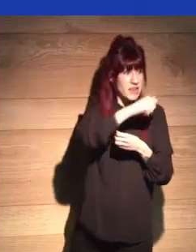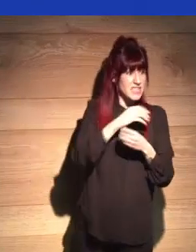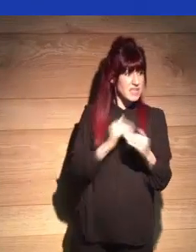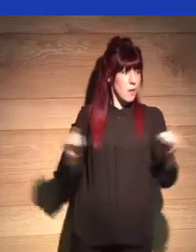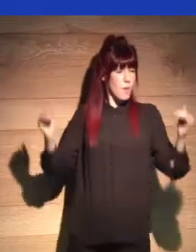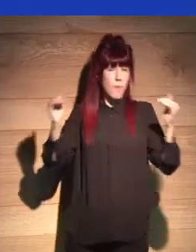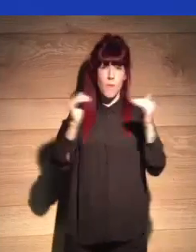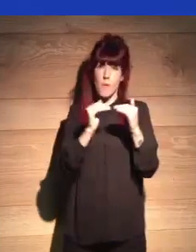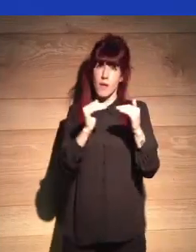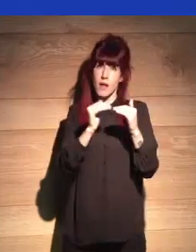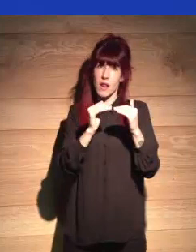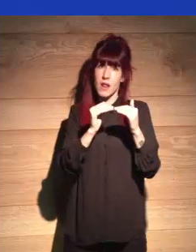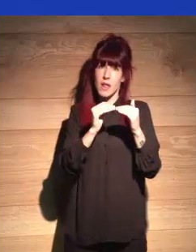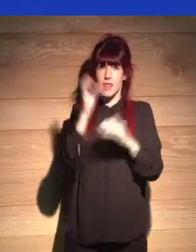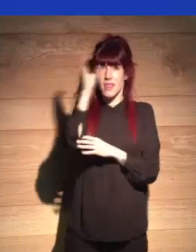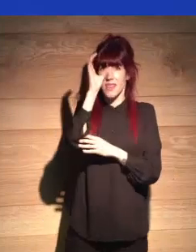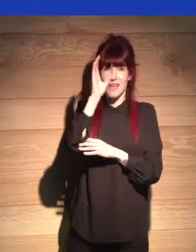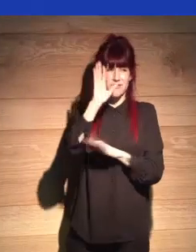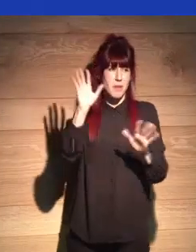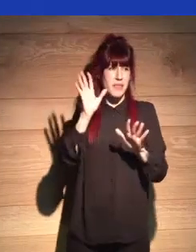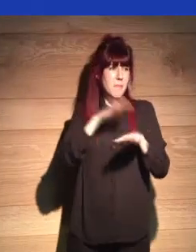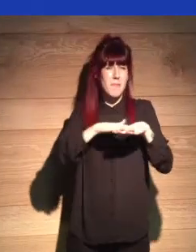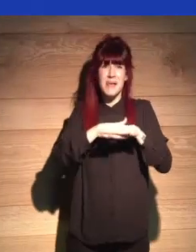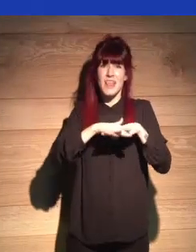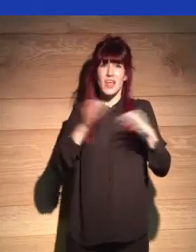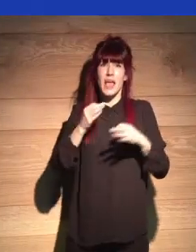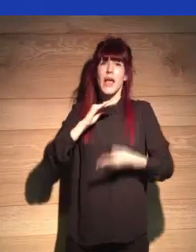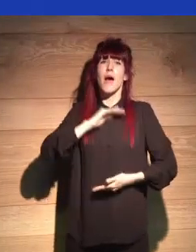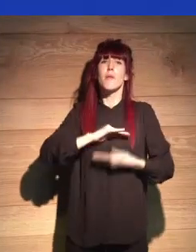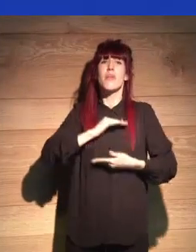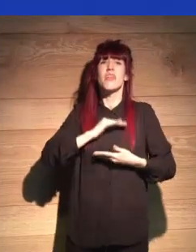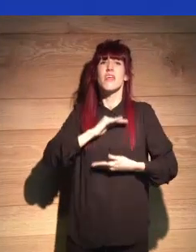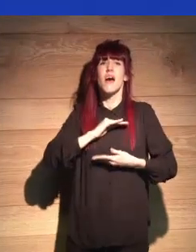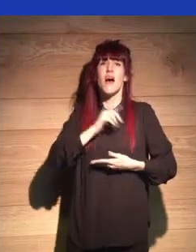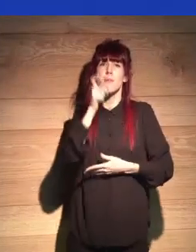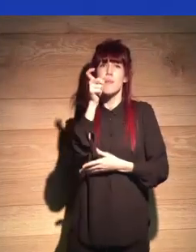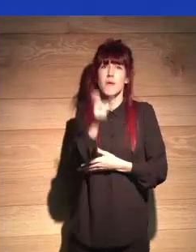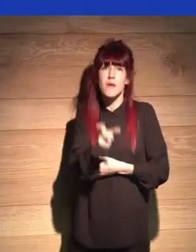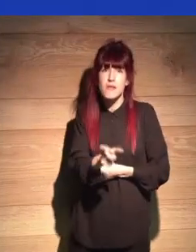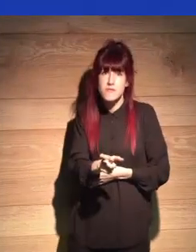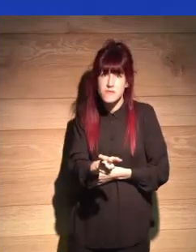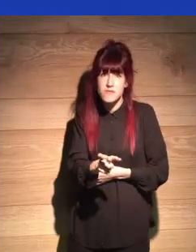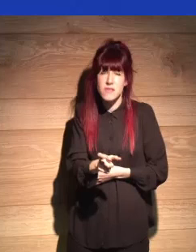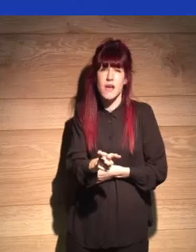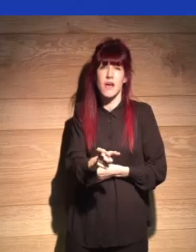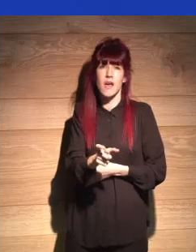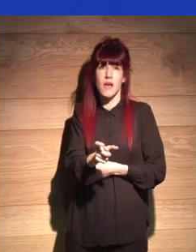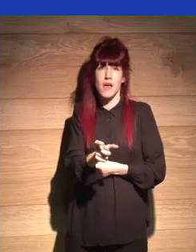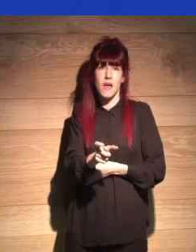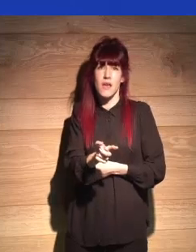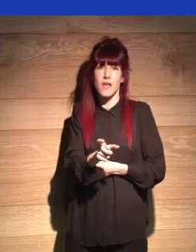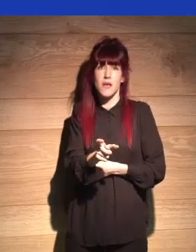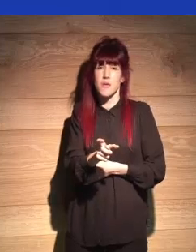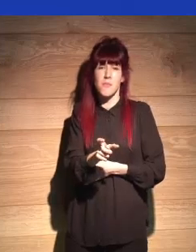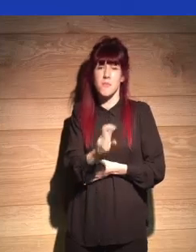as men, and to be in science was only based on the capacities and the skills